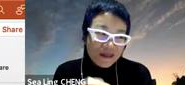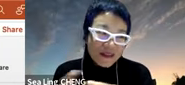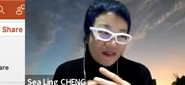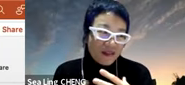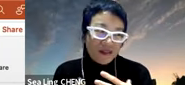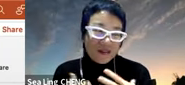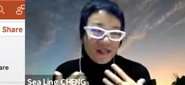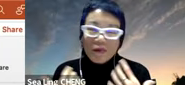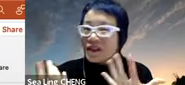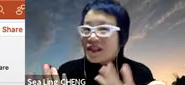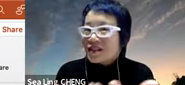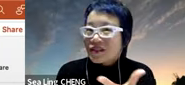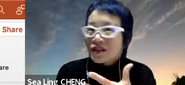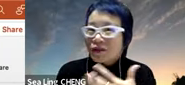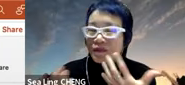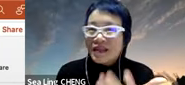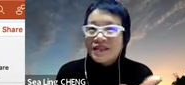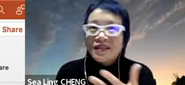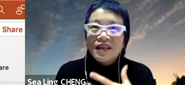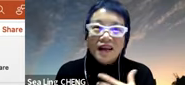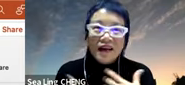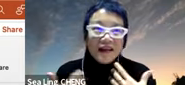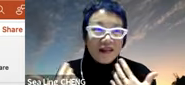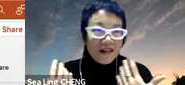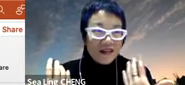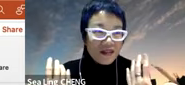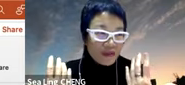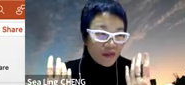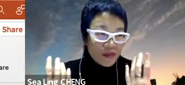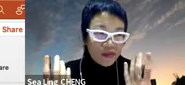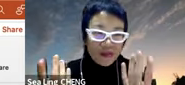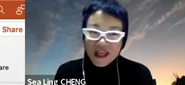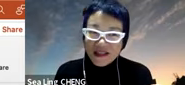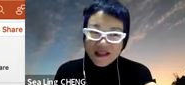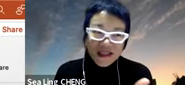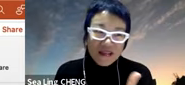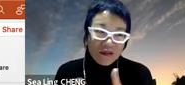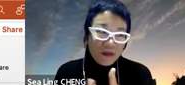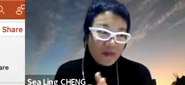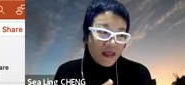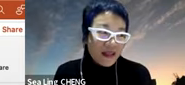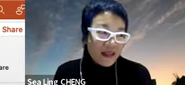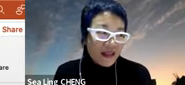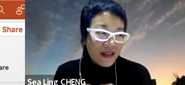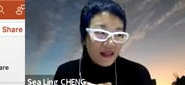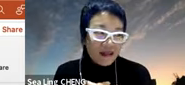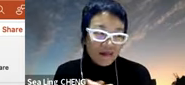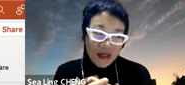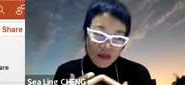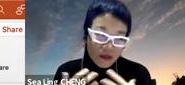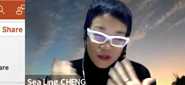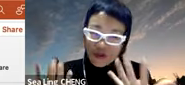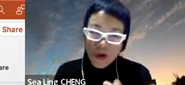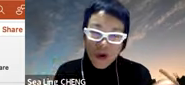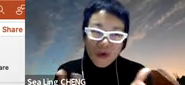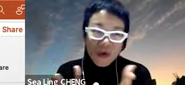about the subordination of women, and the pursuit of chastity for women, and